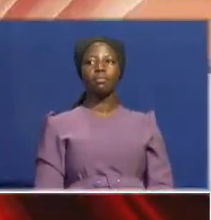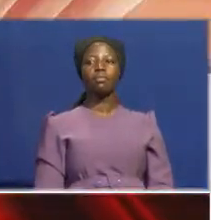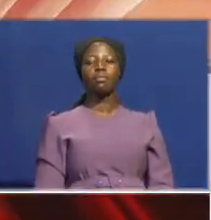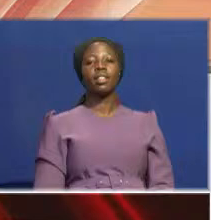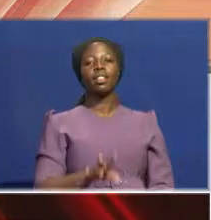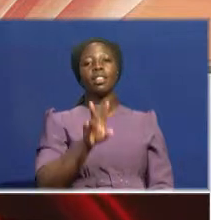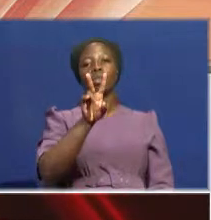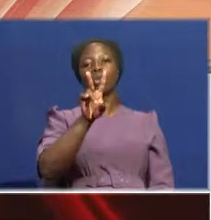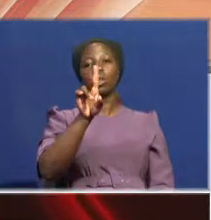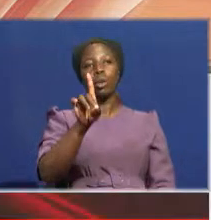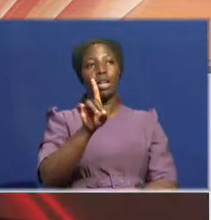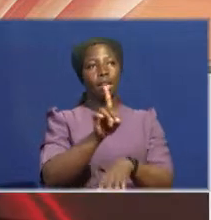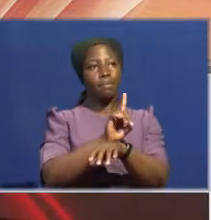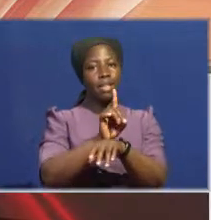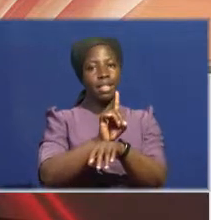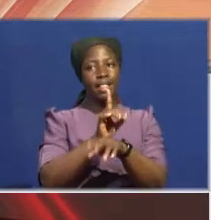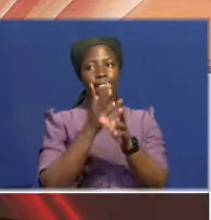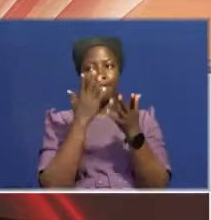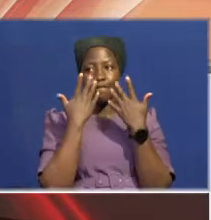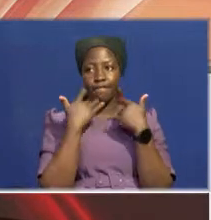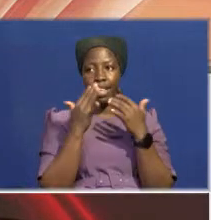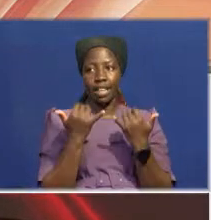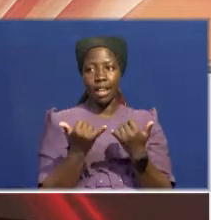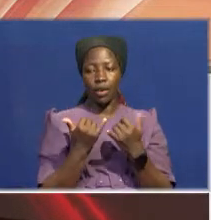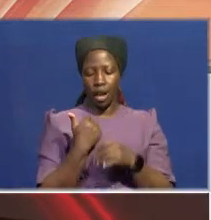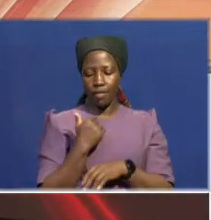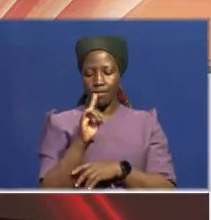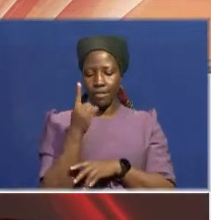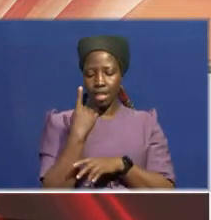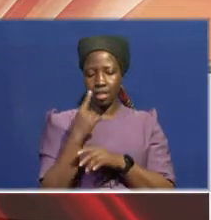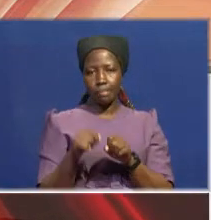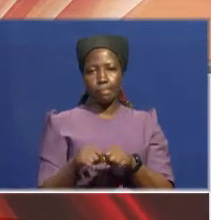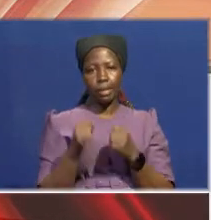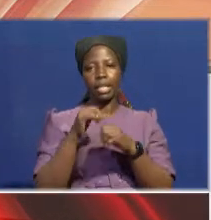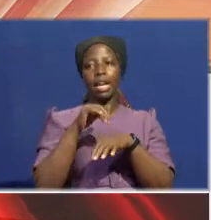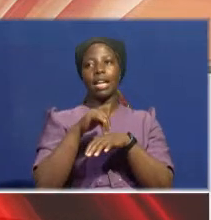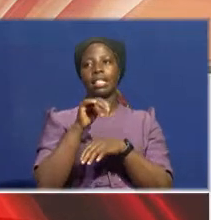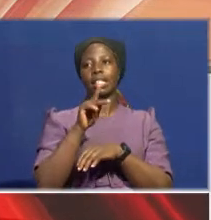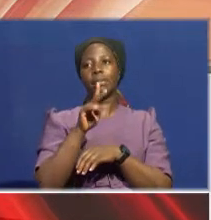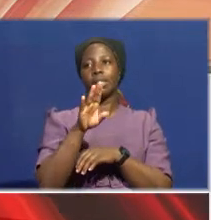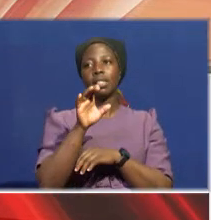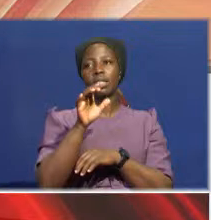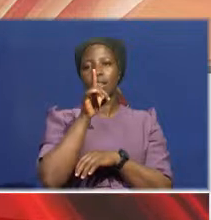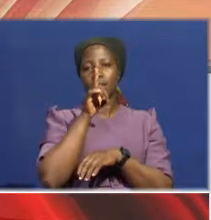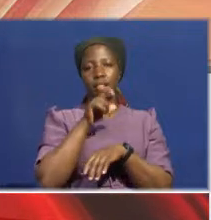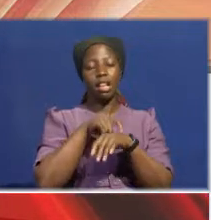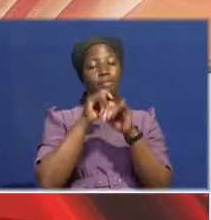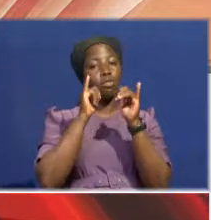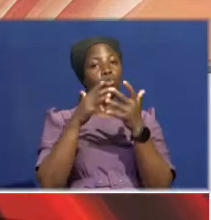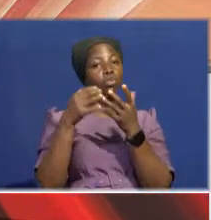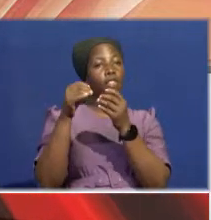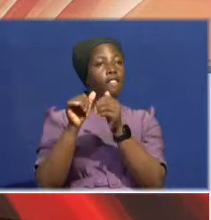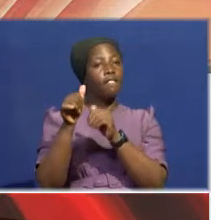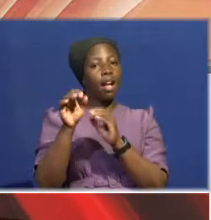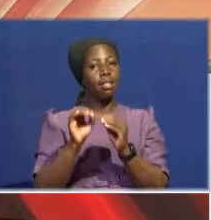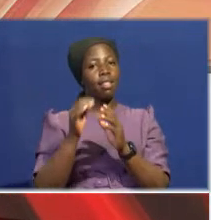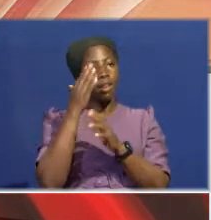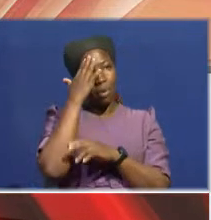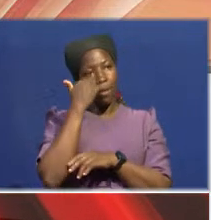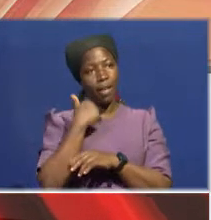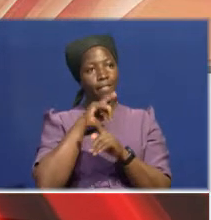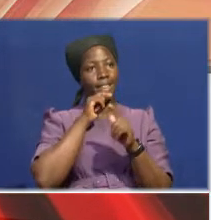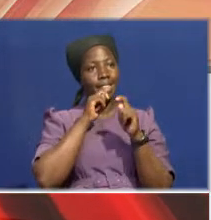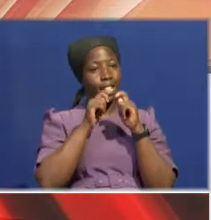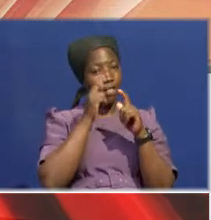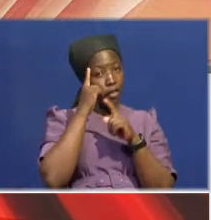And 21 minutes past the hour, we take our first commercial break on KBC's Lunchtime News. Don't go too far. We still have an interview for